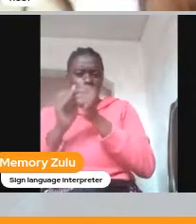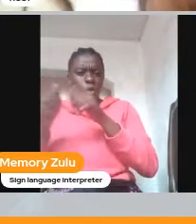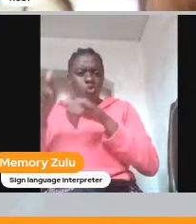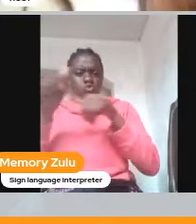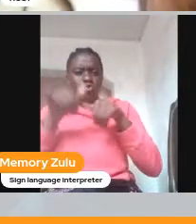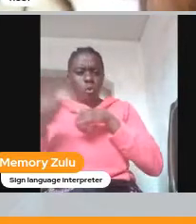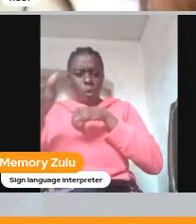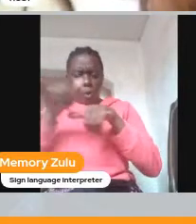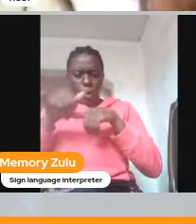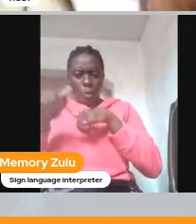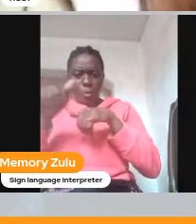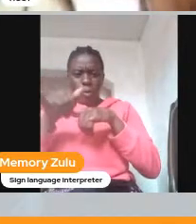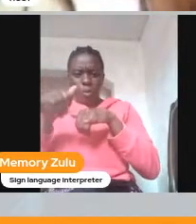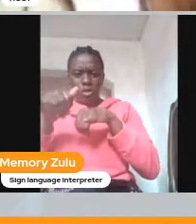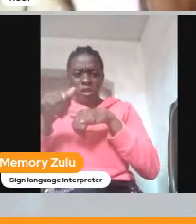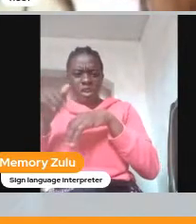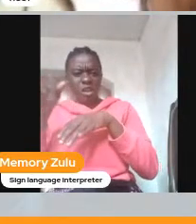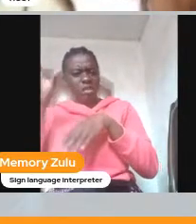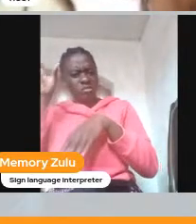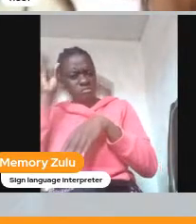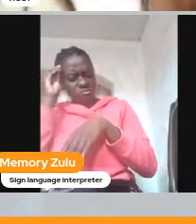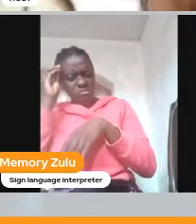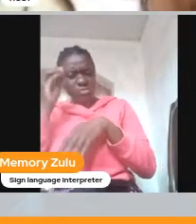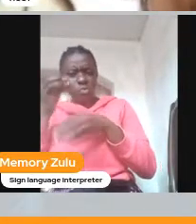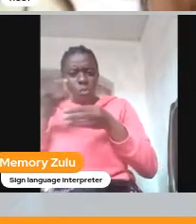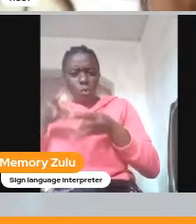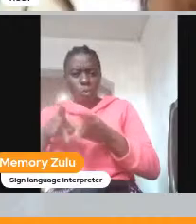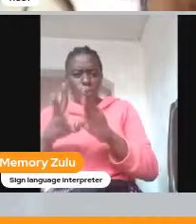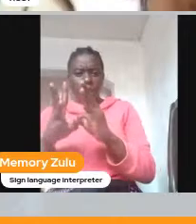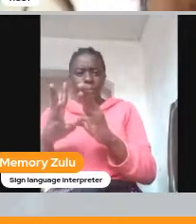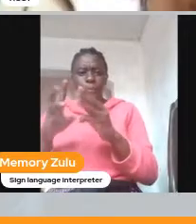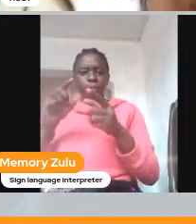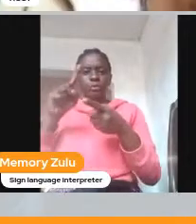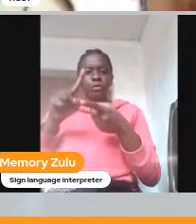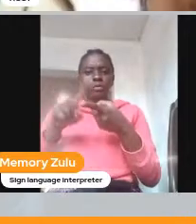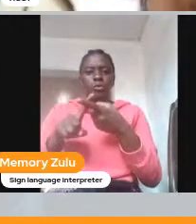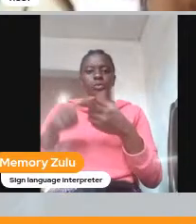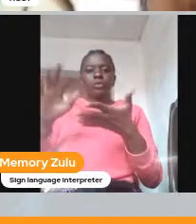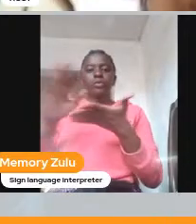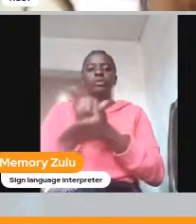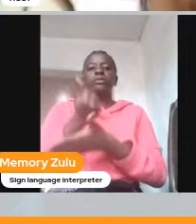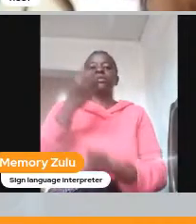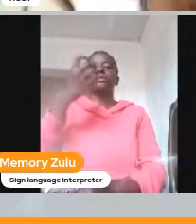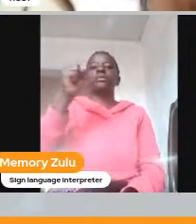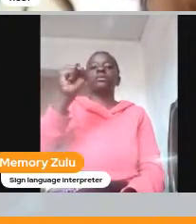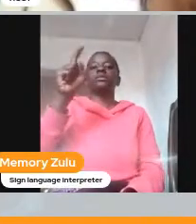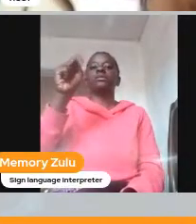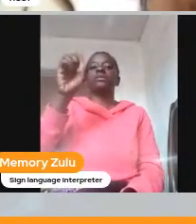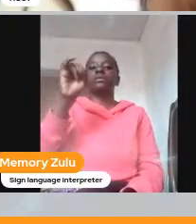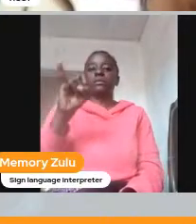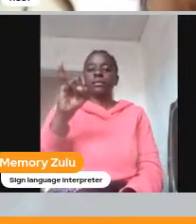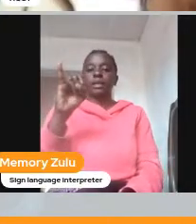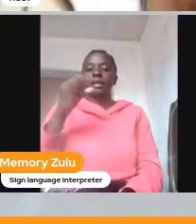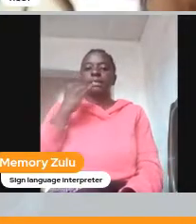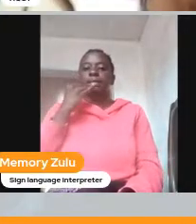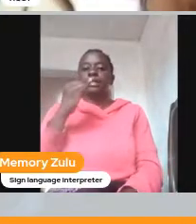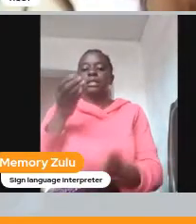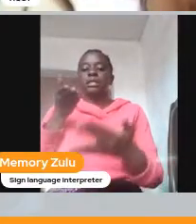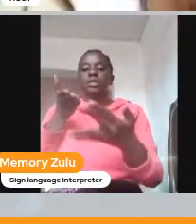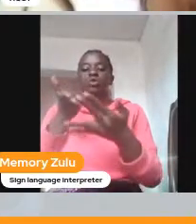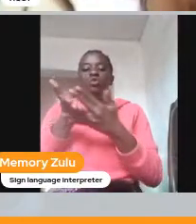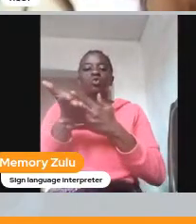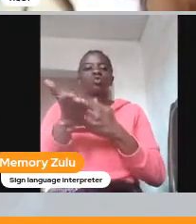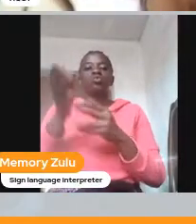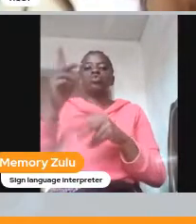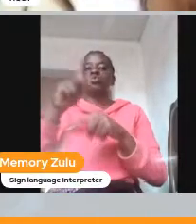intercourse. So if someone is sexually active, those are at high risk of contracting the